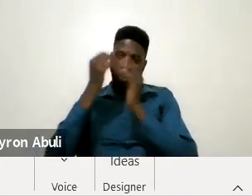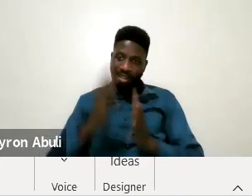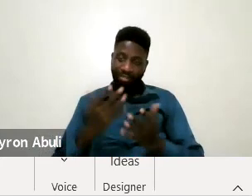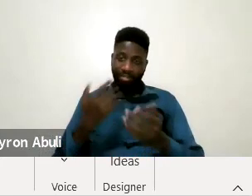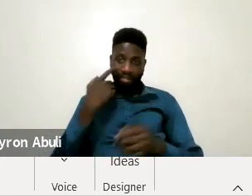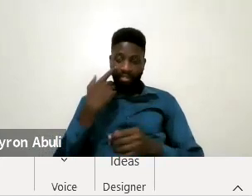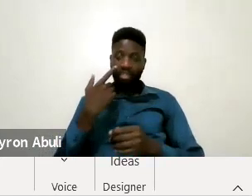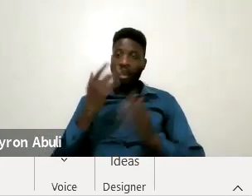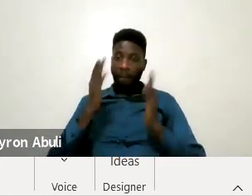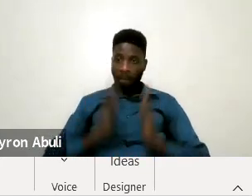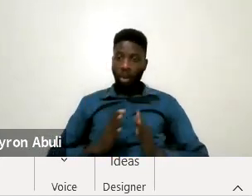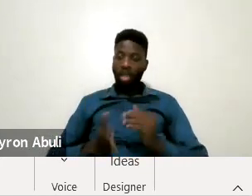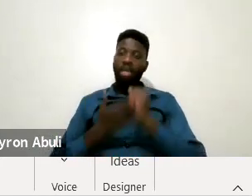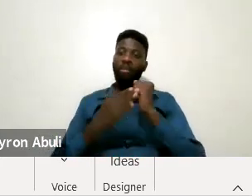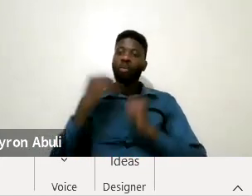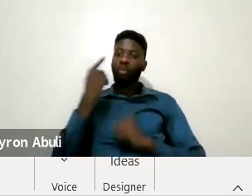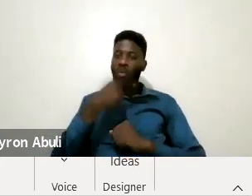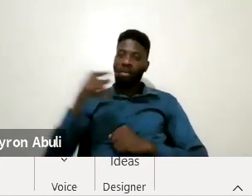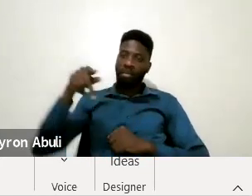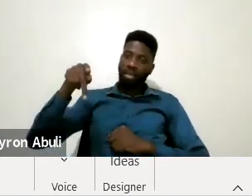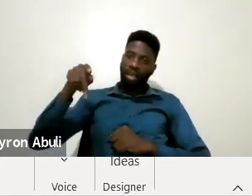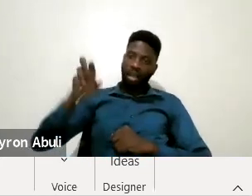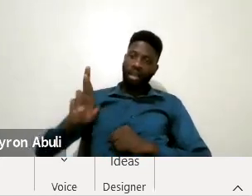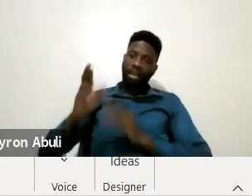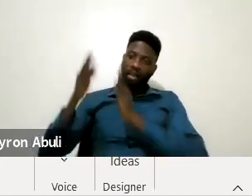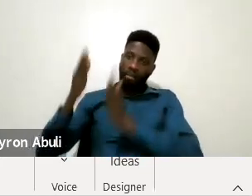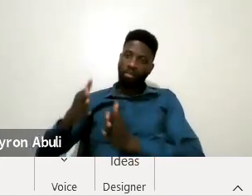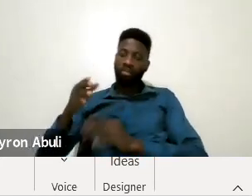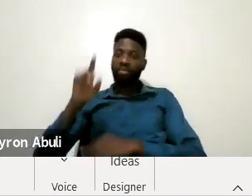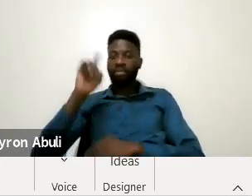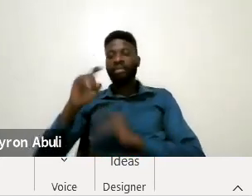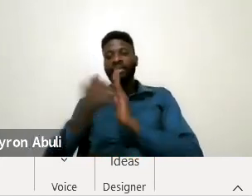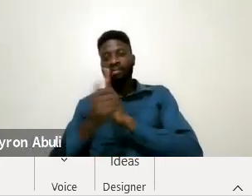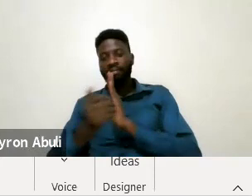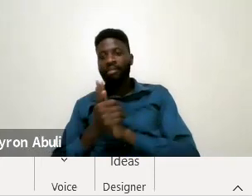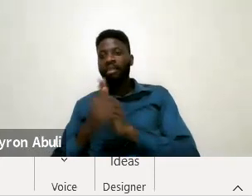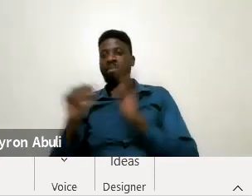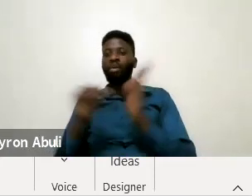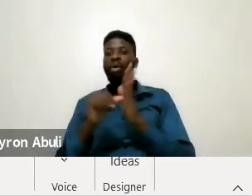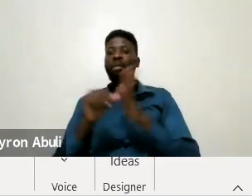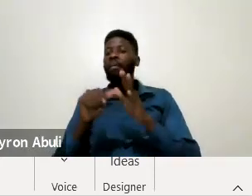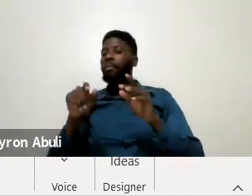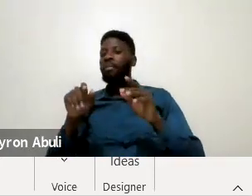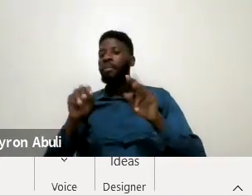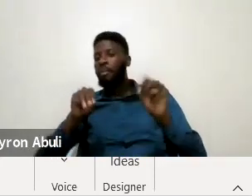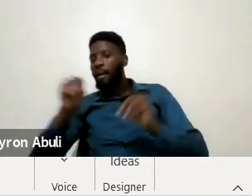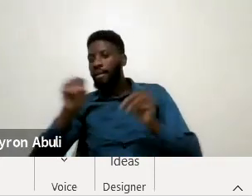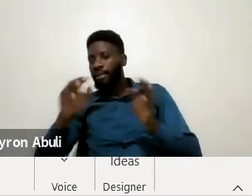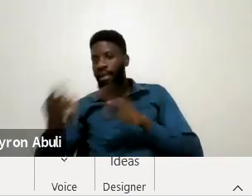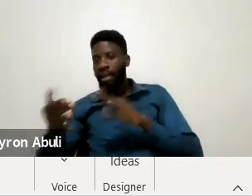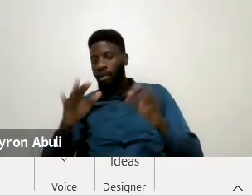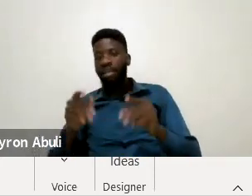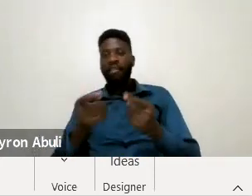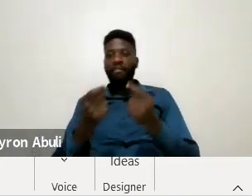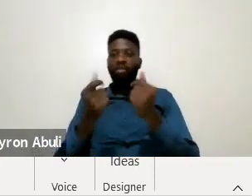a public relations person. So you also need to have skills of crisis management. So I think those are a few. I hope we've been able to